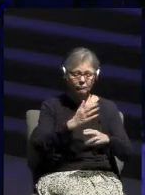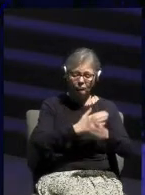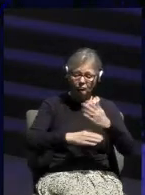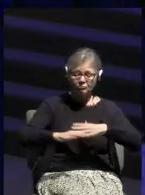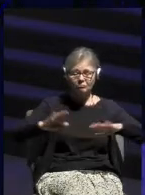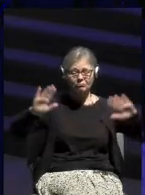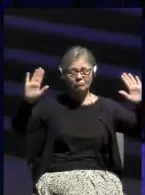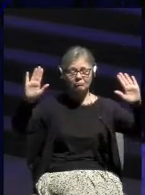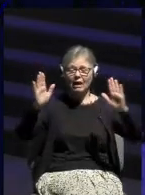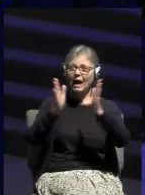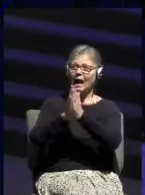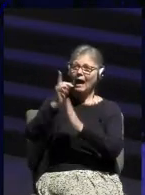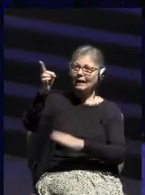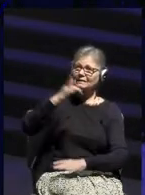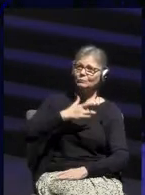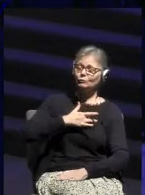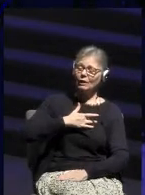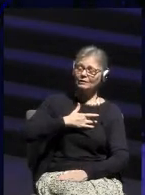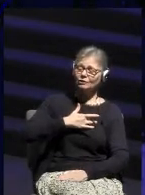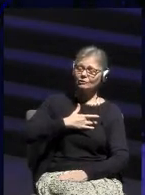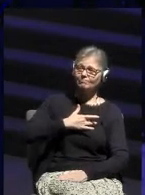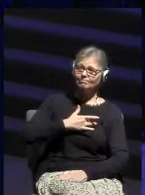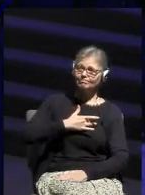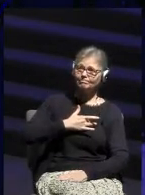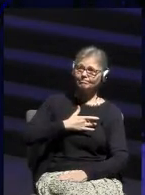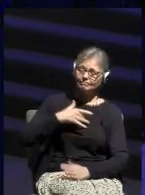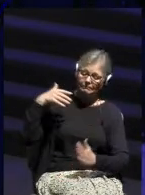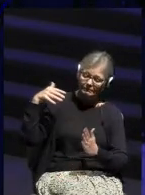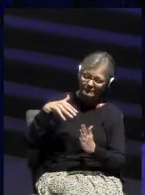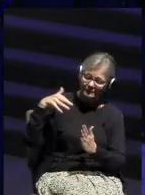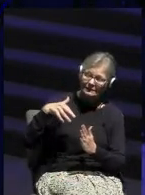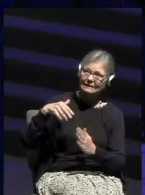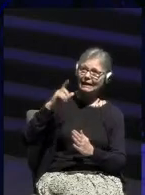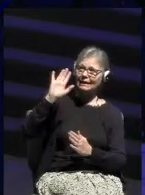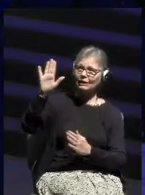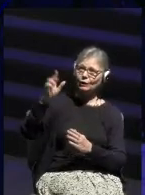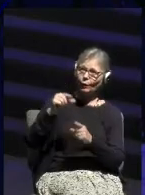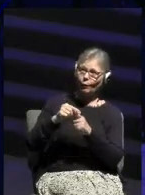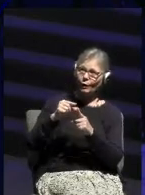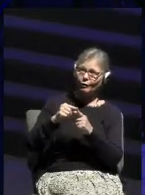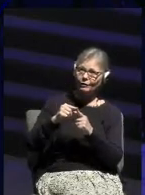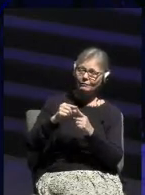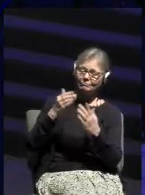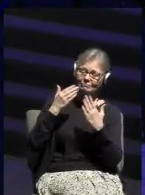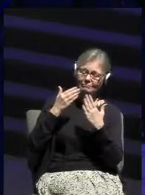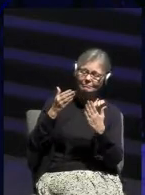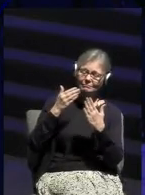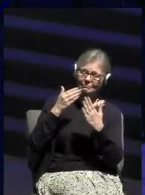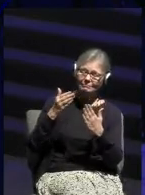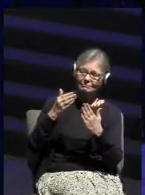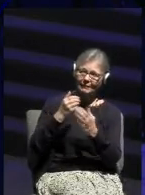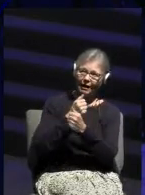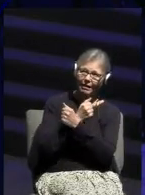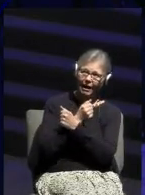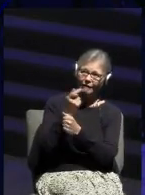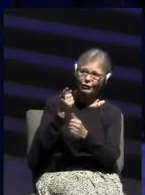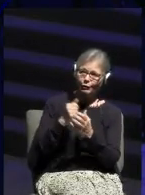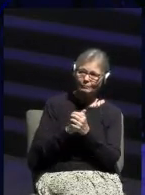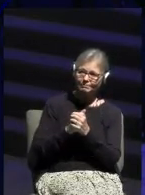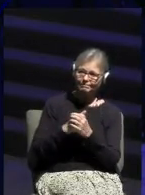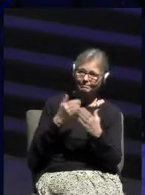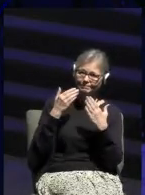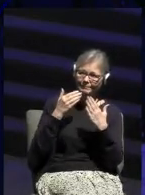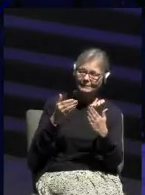hands and ask God to touch us today as we get into his word. I love you, Lord Jesus. We thank you for your goodness and your mercy. We thank you, Lord,